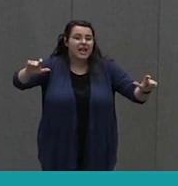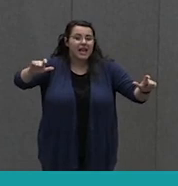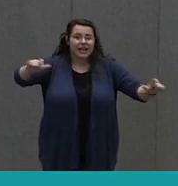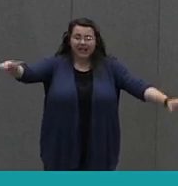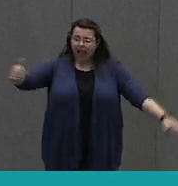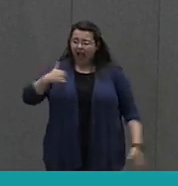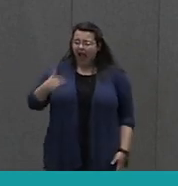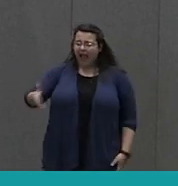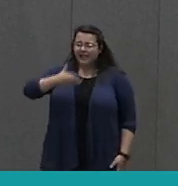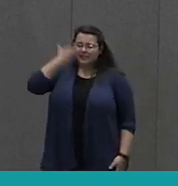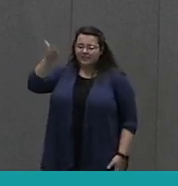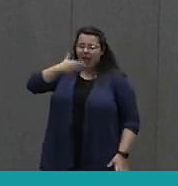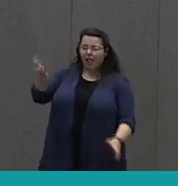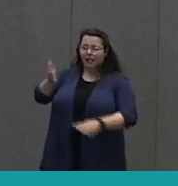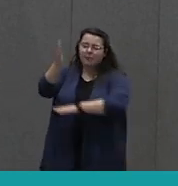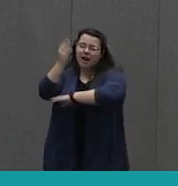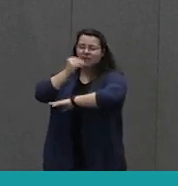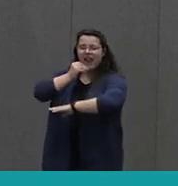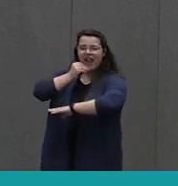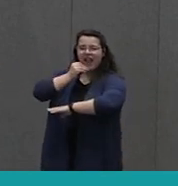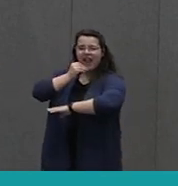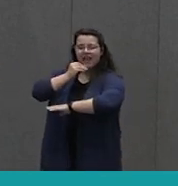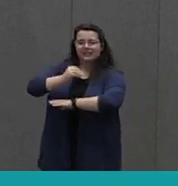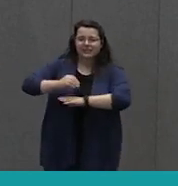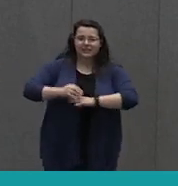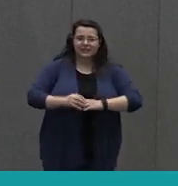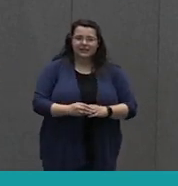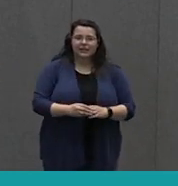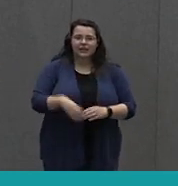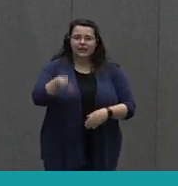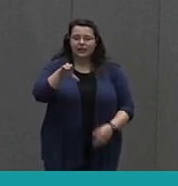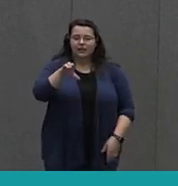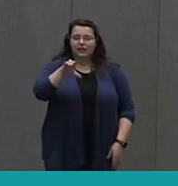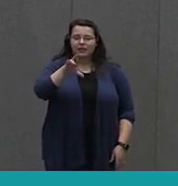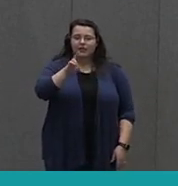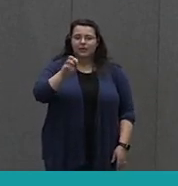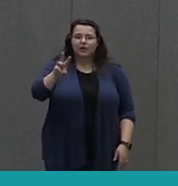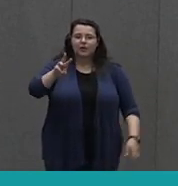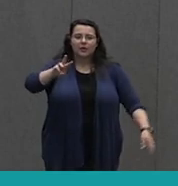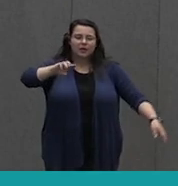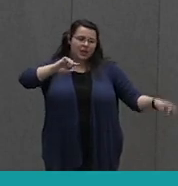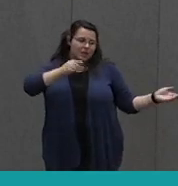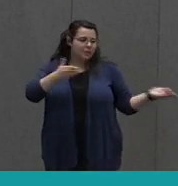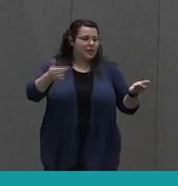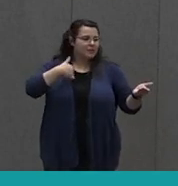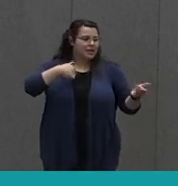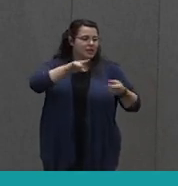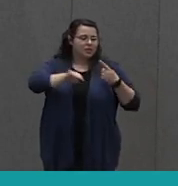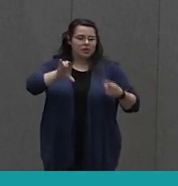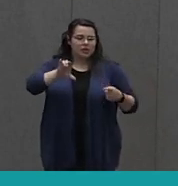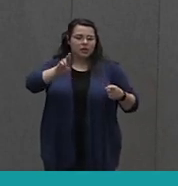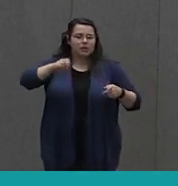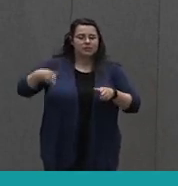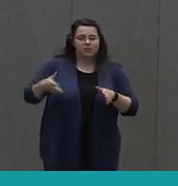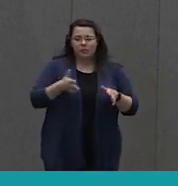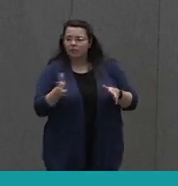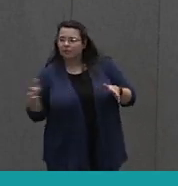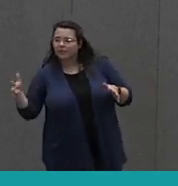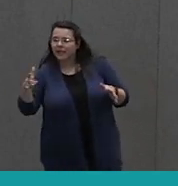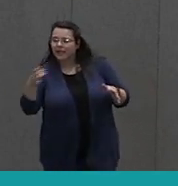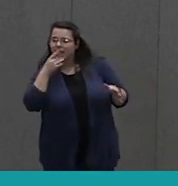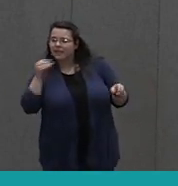got lights, 10 wide tires. 1, 2, 3, 4,